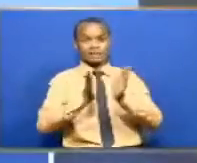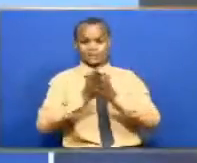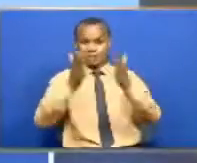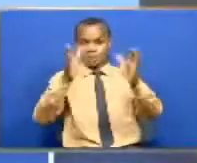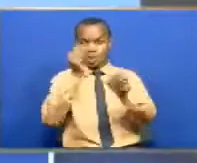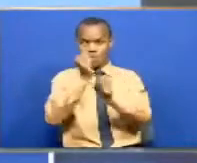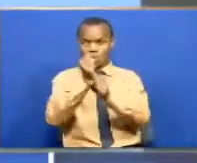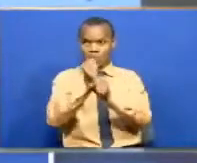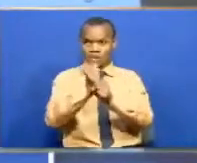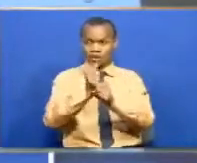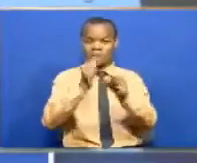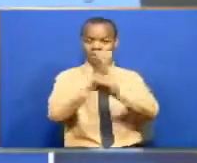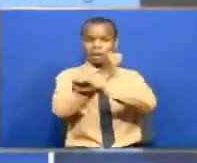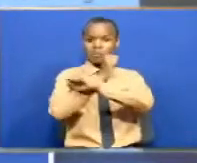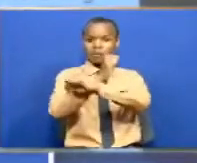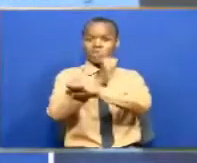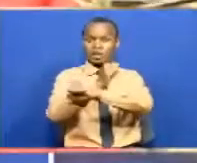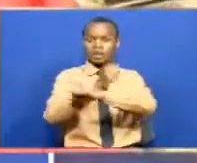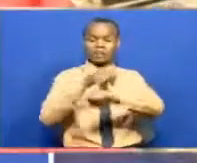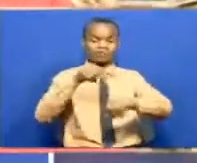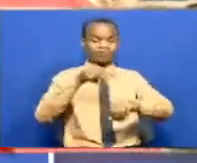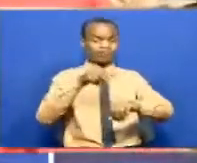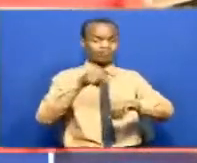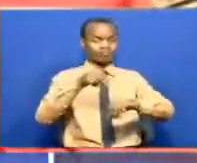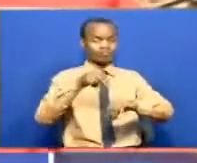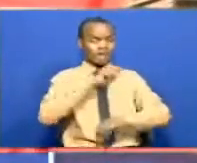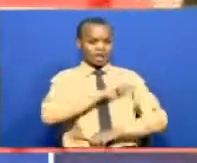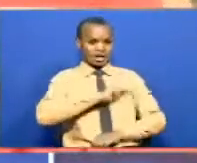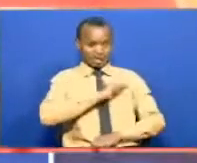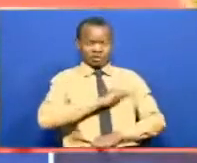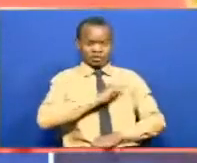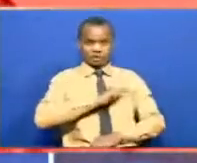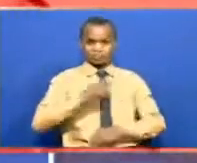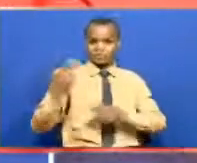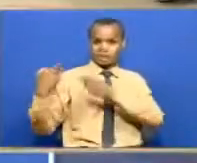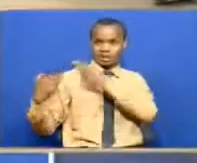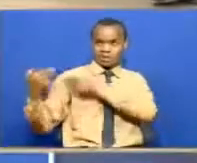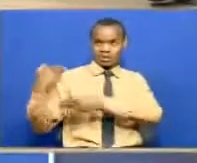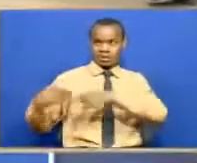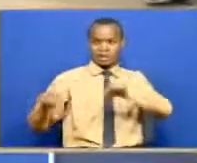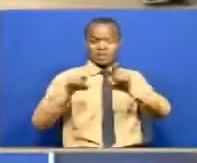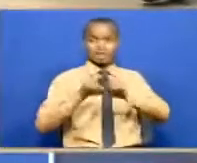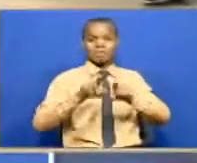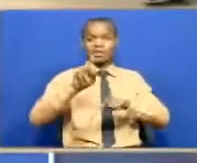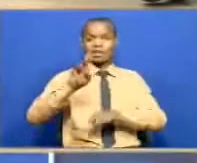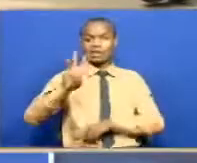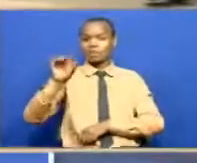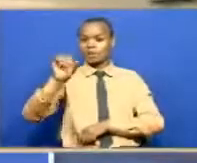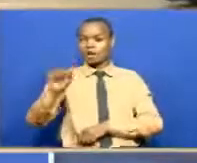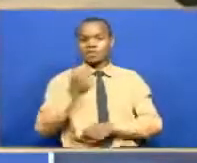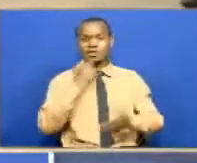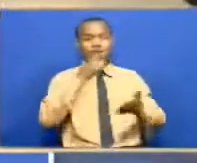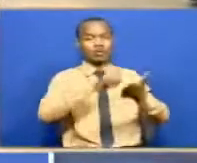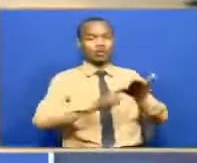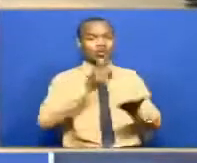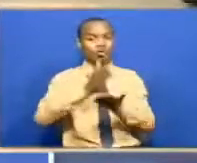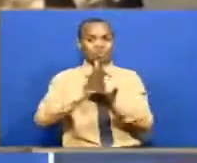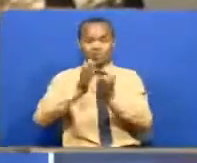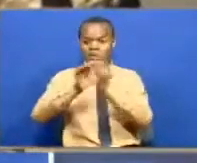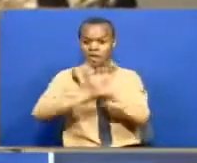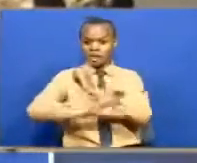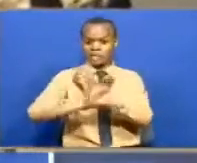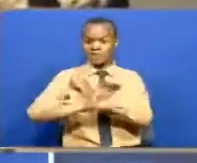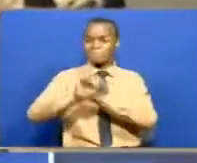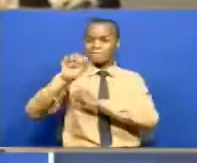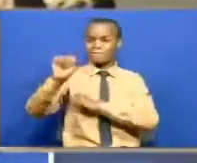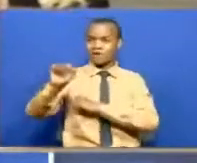the world's natural and cultural heritage. Statistics from the Kenya Wildlife Service indicate that the country has lost 5 rangers in the last